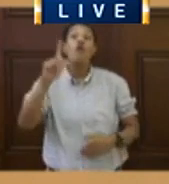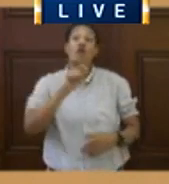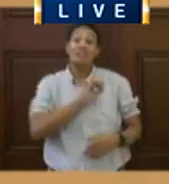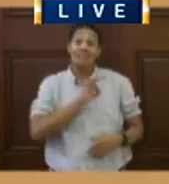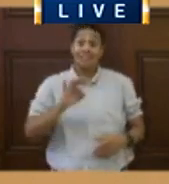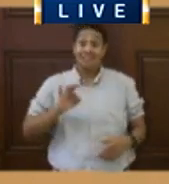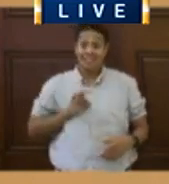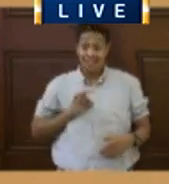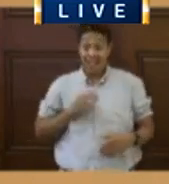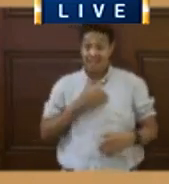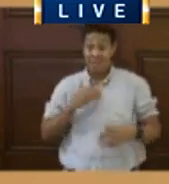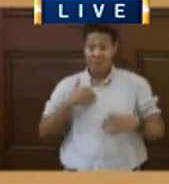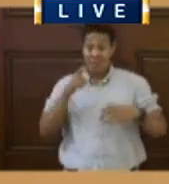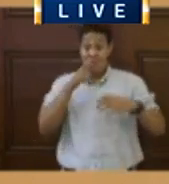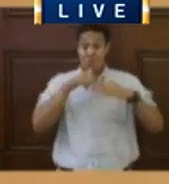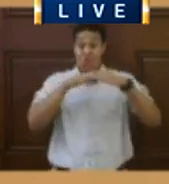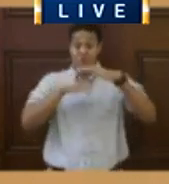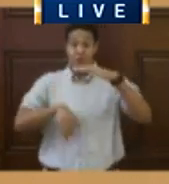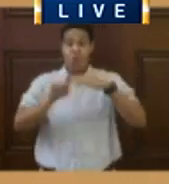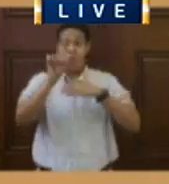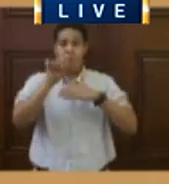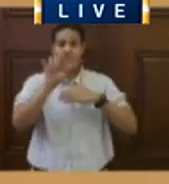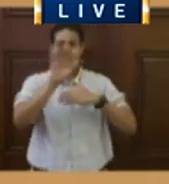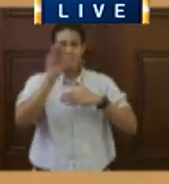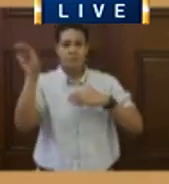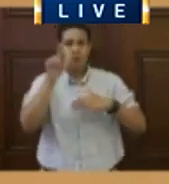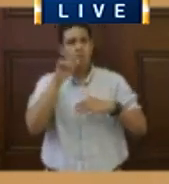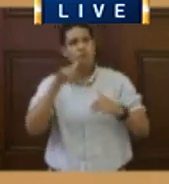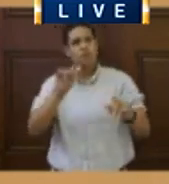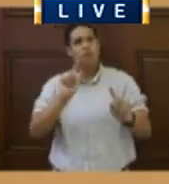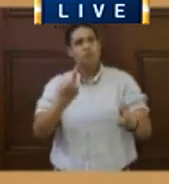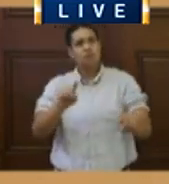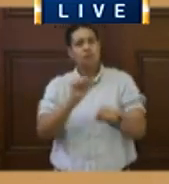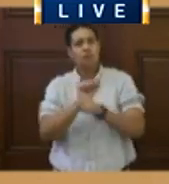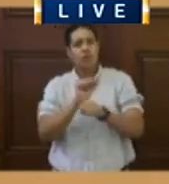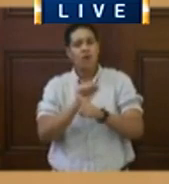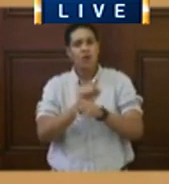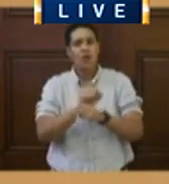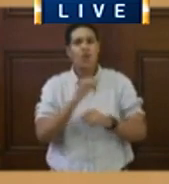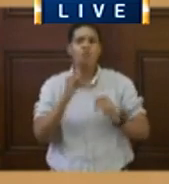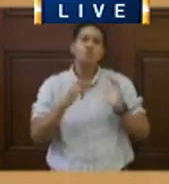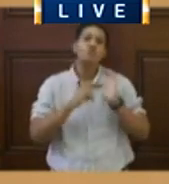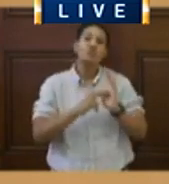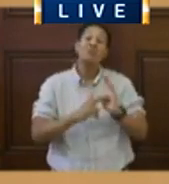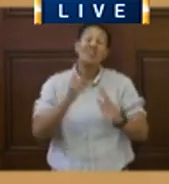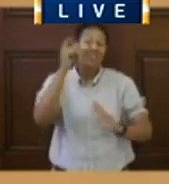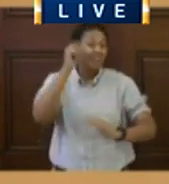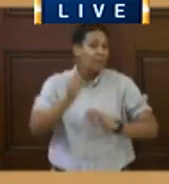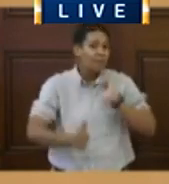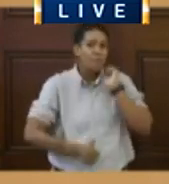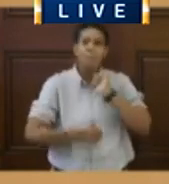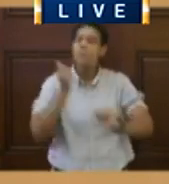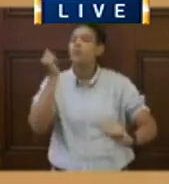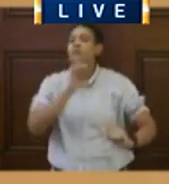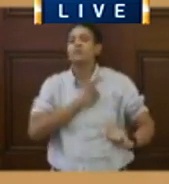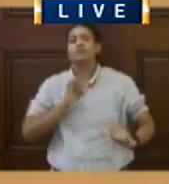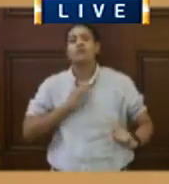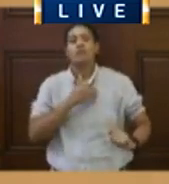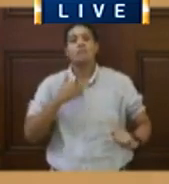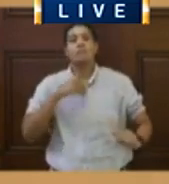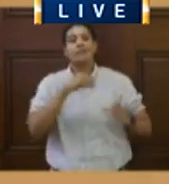below the income tax threshold of $1.5 million, which represents a vast number of employees in that